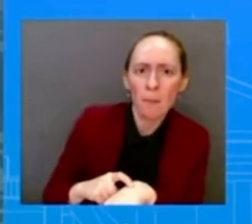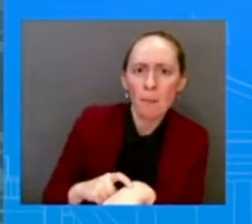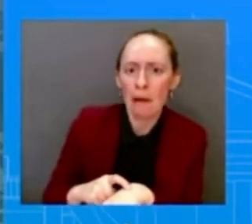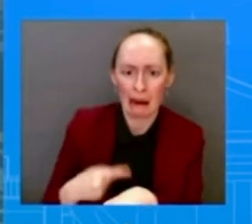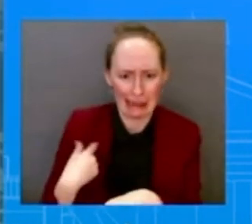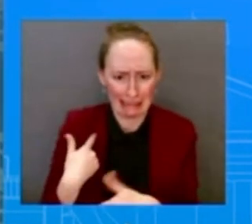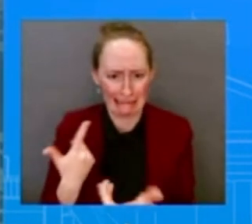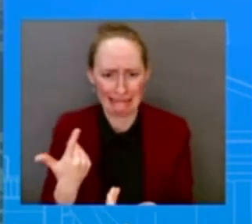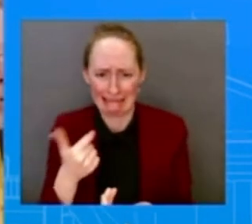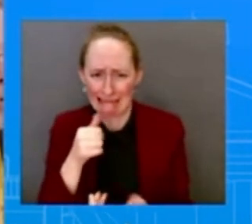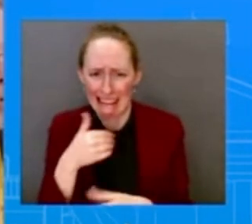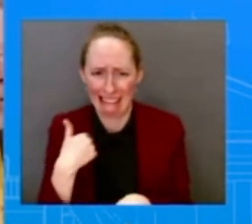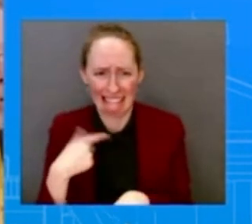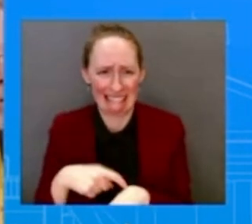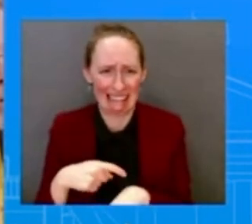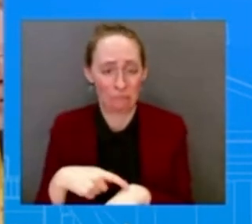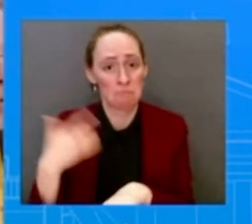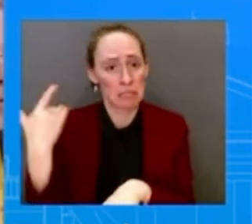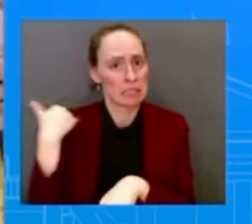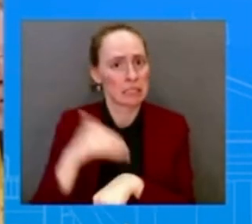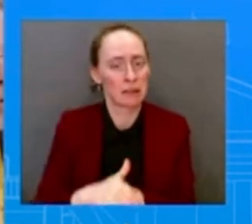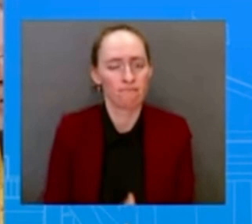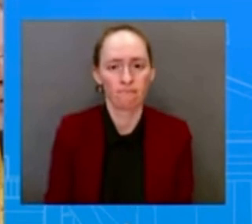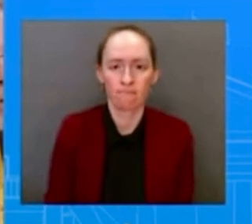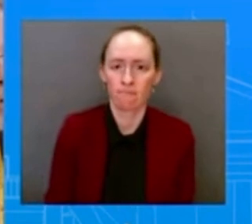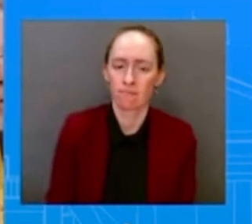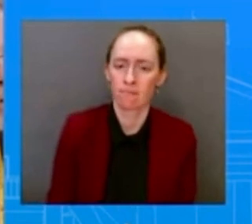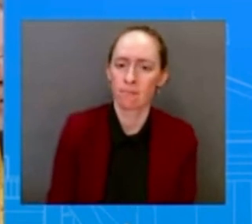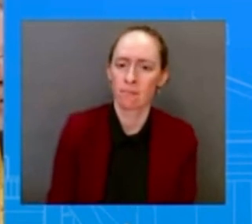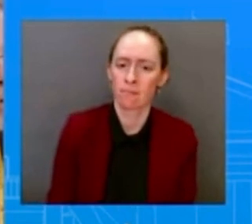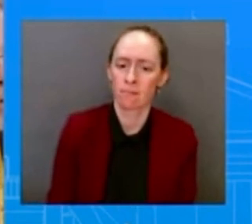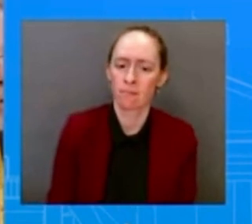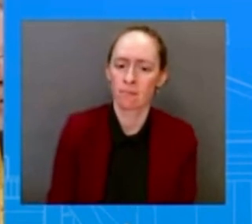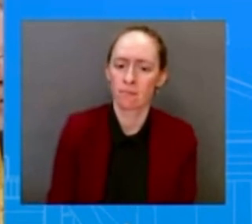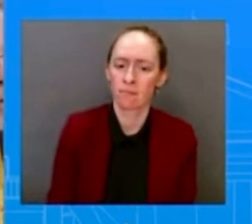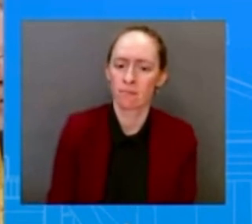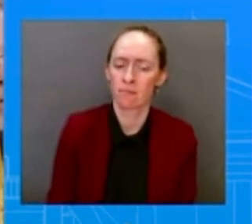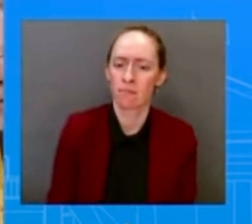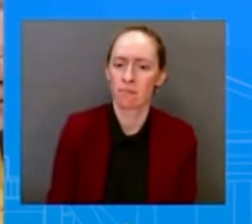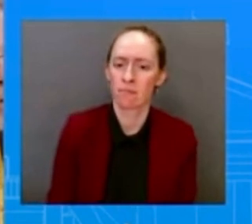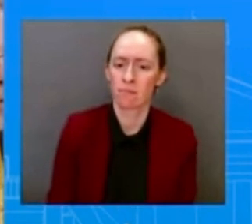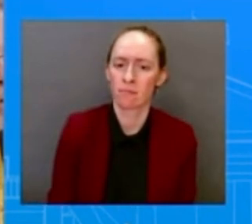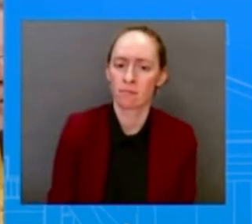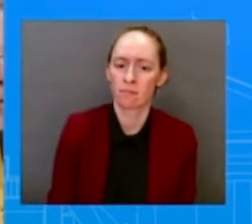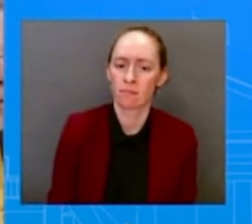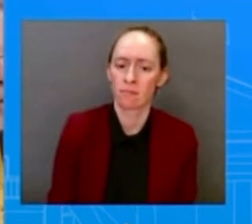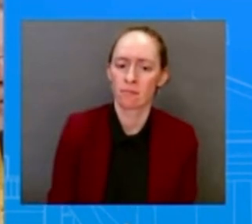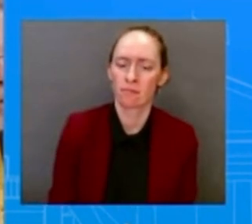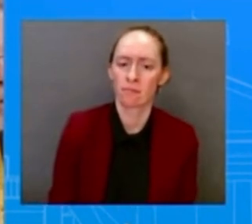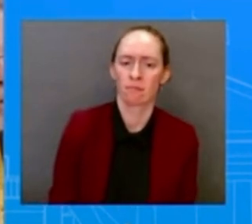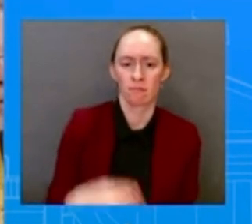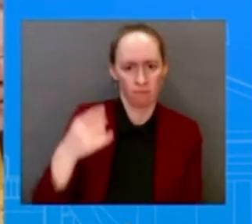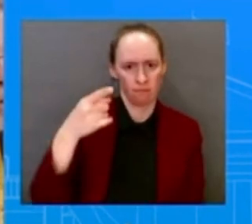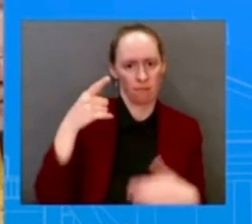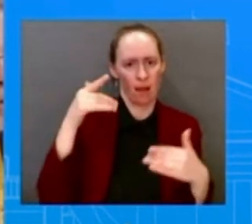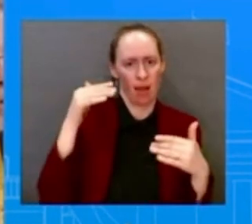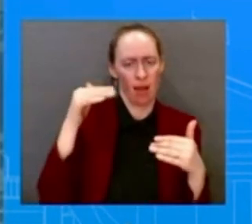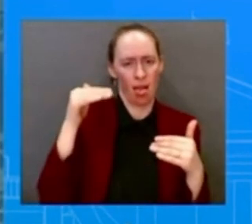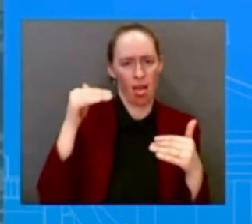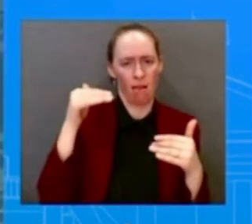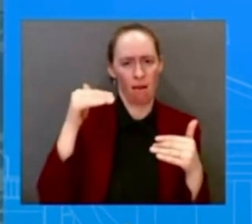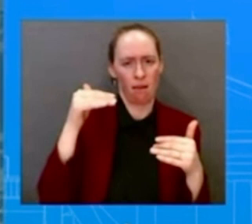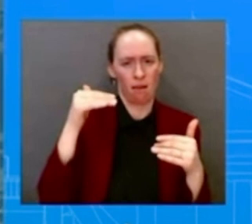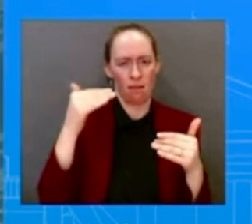evening. Well, have you ruled out, but you have not determined that it was surveillance in nature, correct? We haven't ruled anything in or